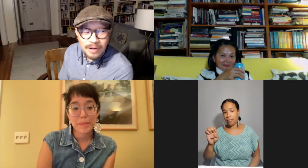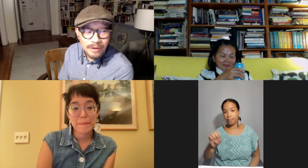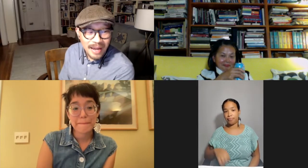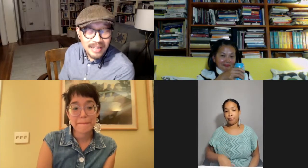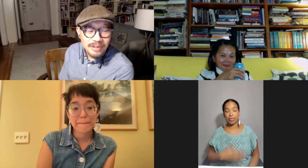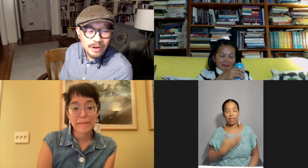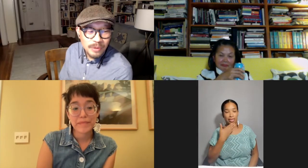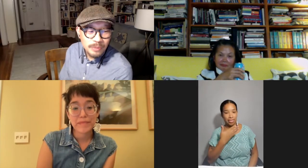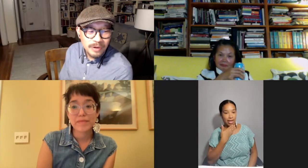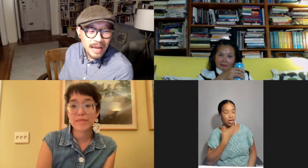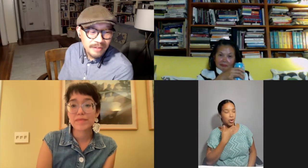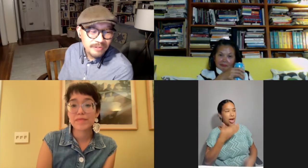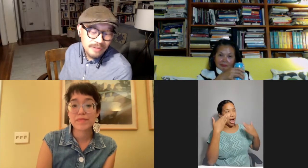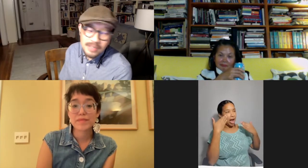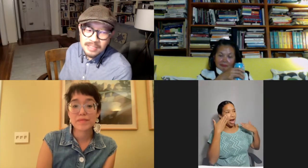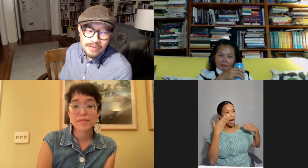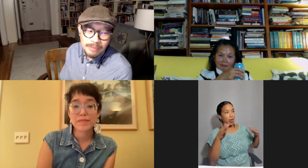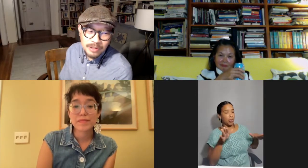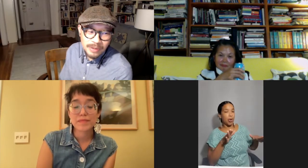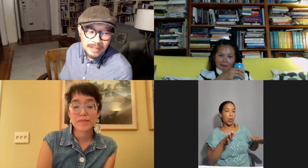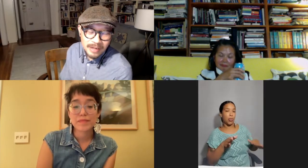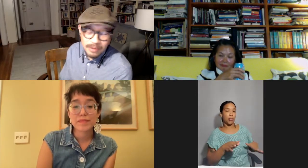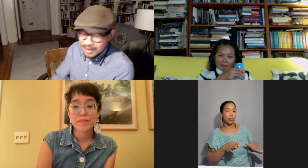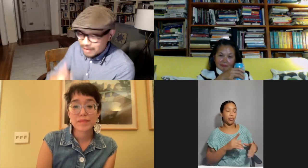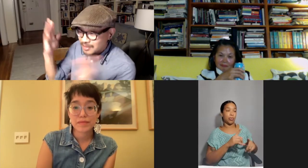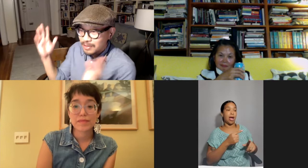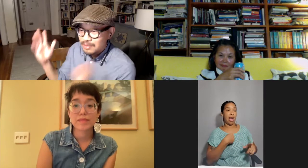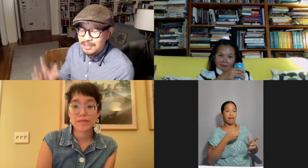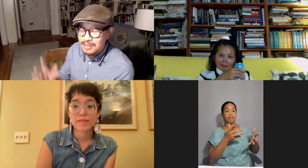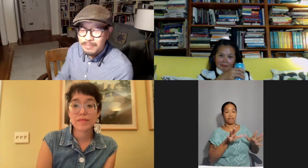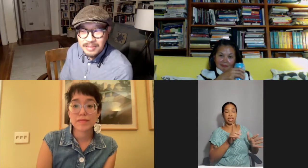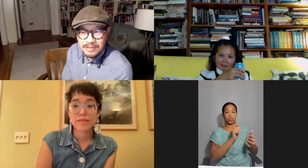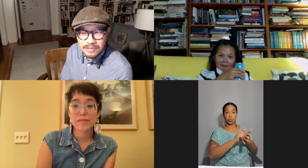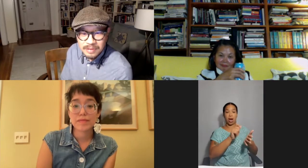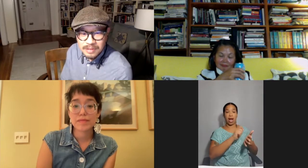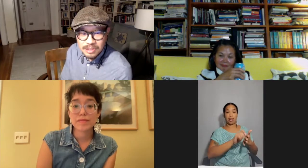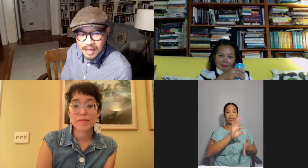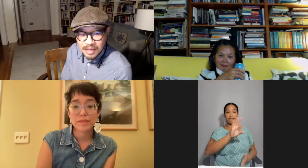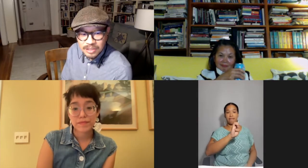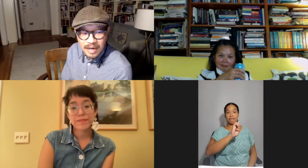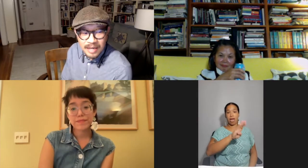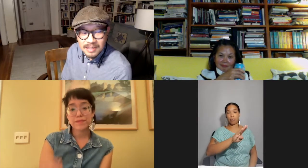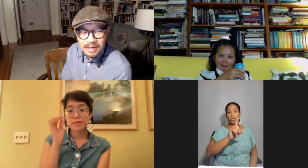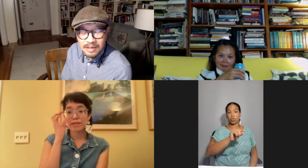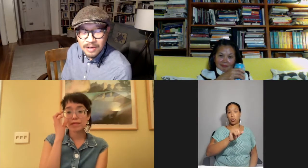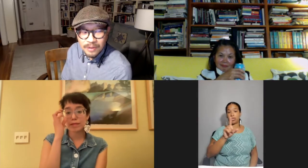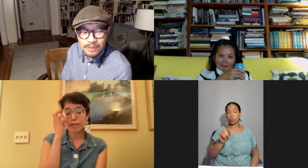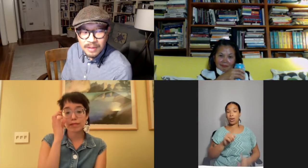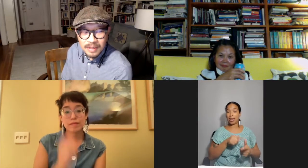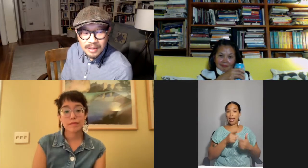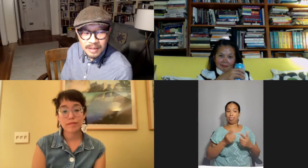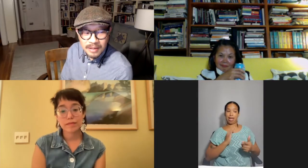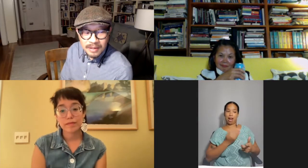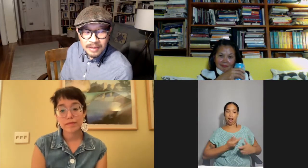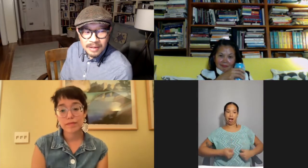I don't know. I didn't know I finished in February 2020. We obviously went through this massive change, and I did not